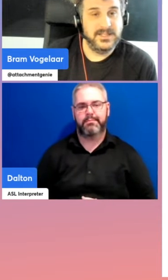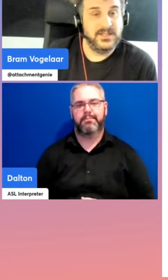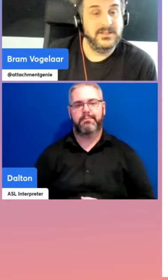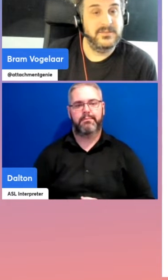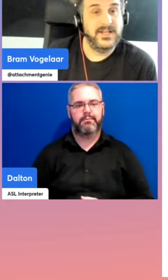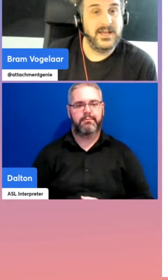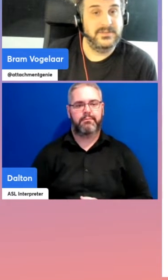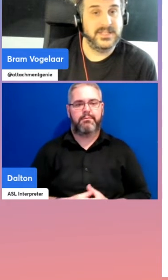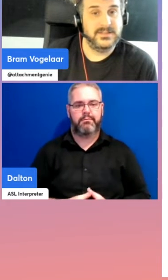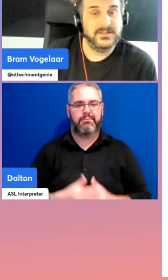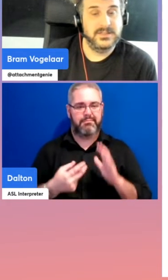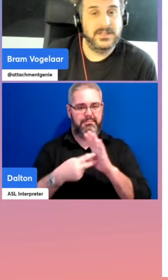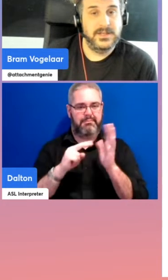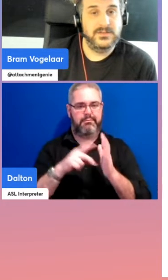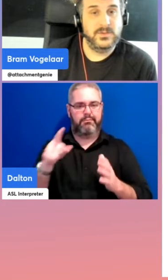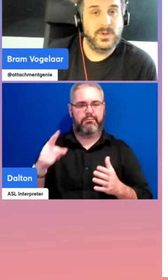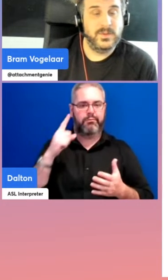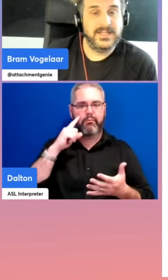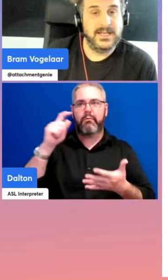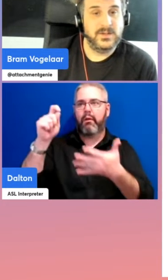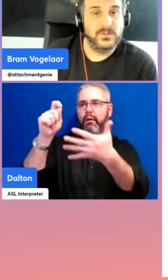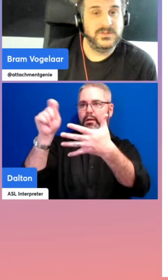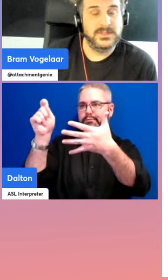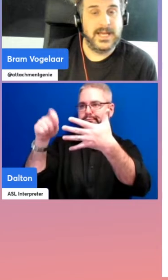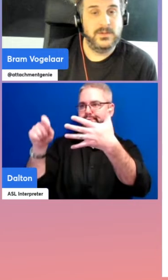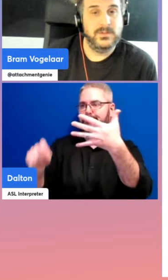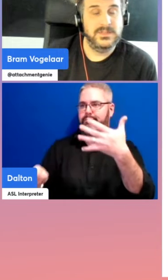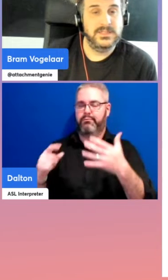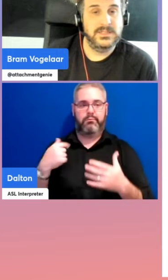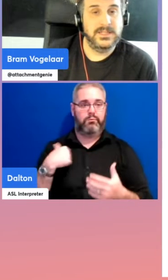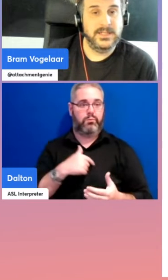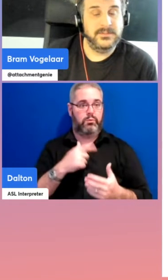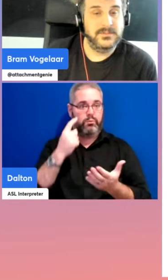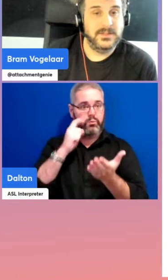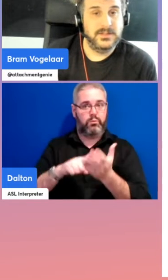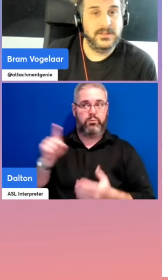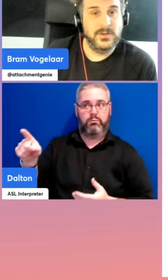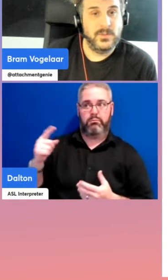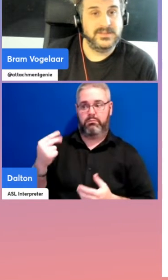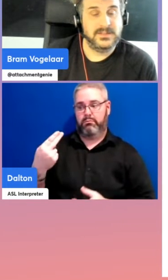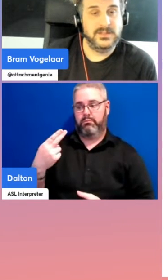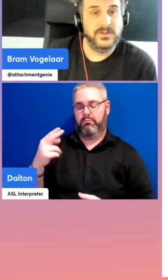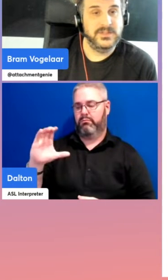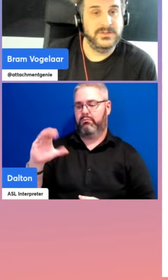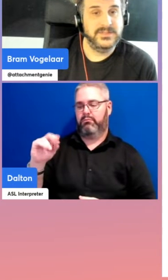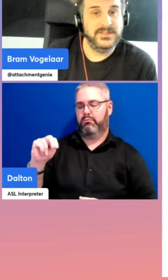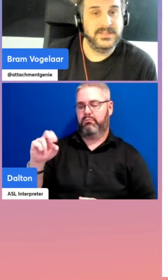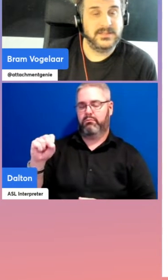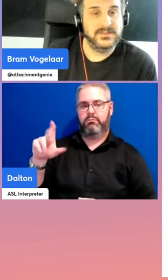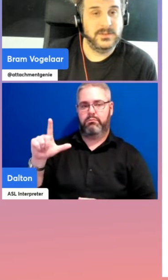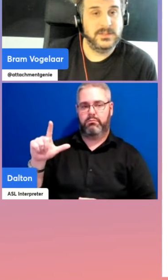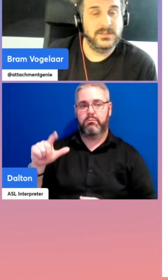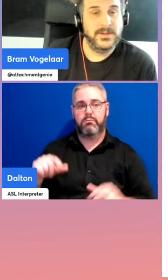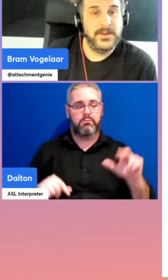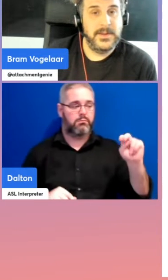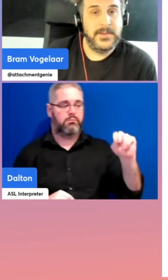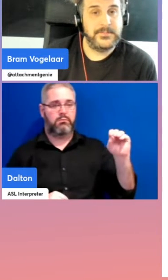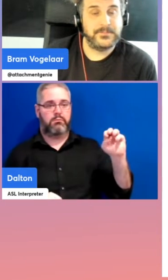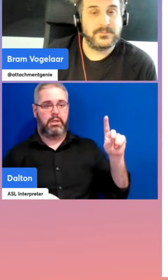It's basically you can define health checks. So what we tell in Consul now, and Nomad is actually going to use these checks as